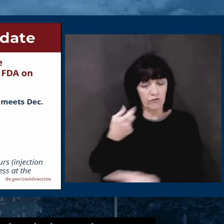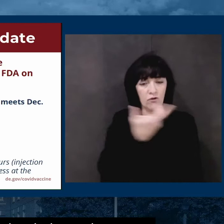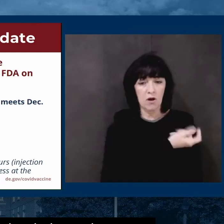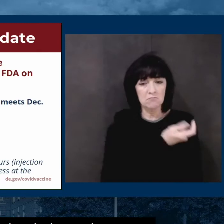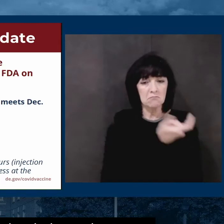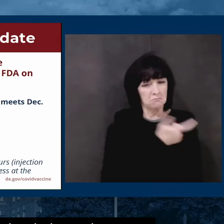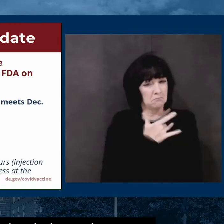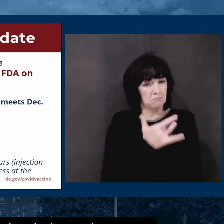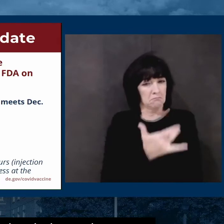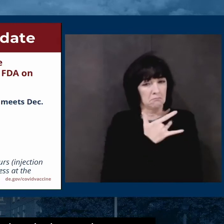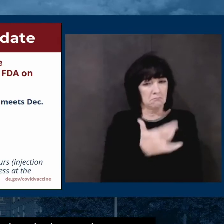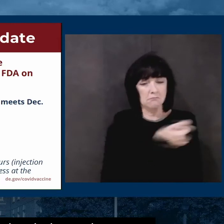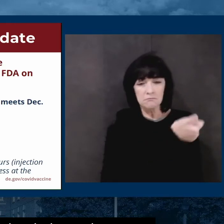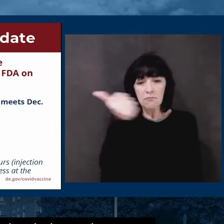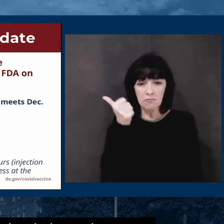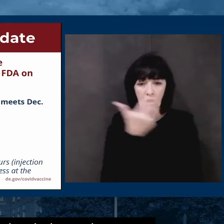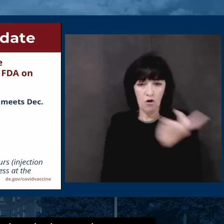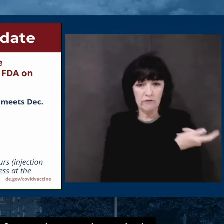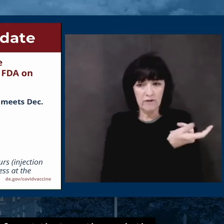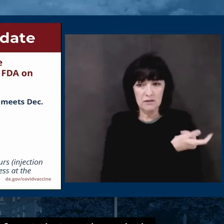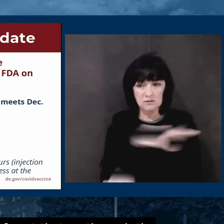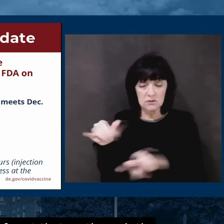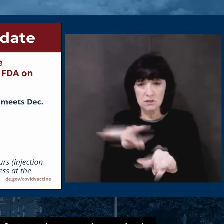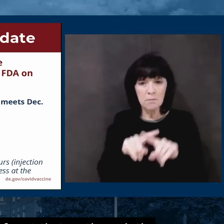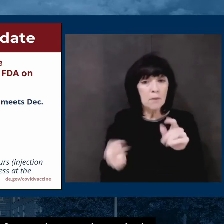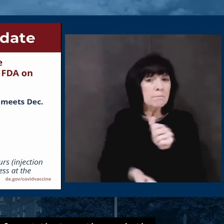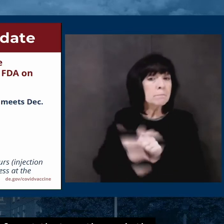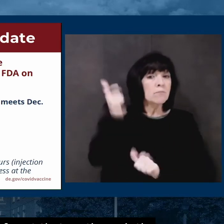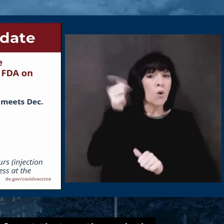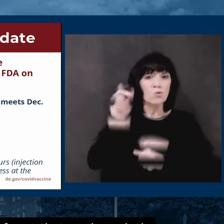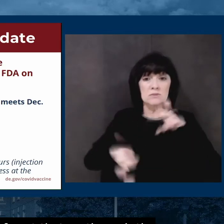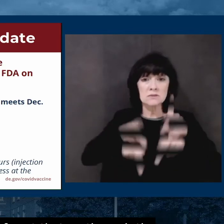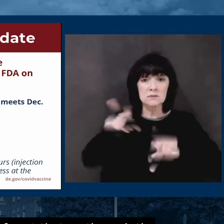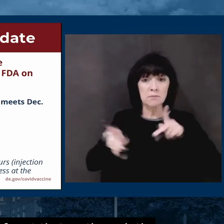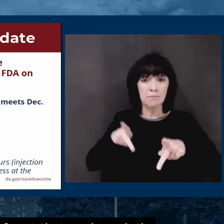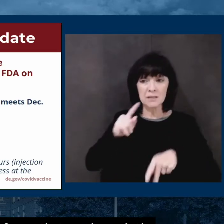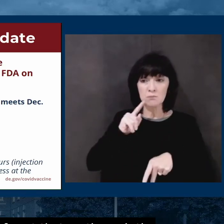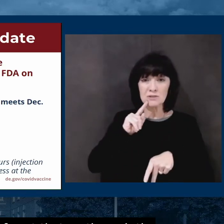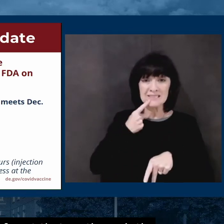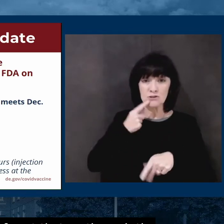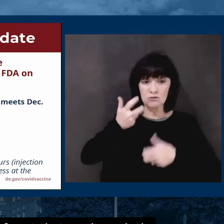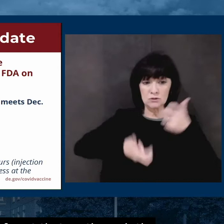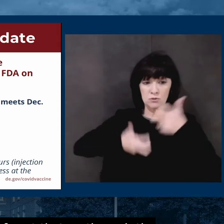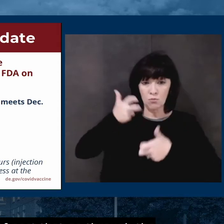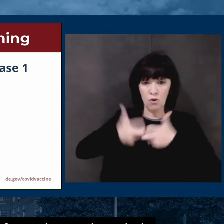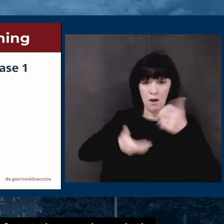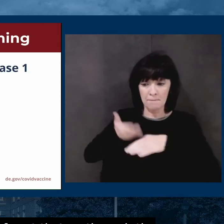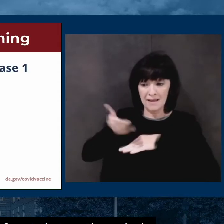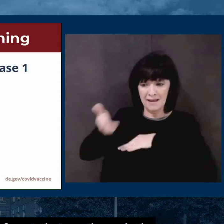trials initially had no issues with the side effects that may have presented. Next slide, please.